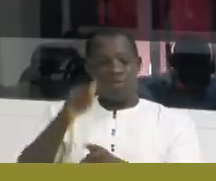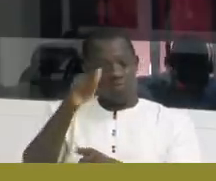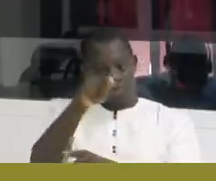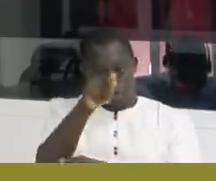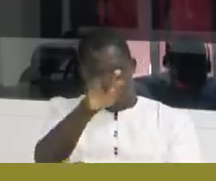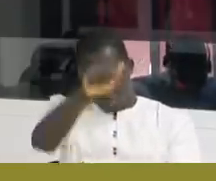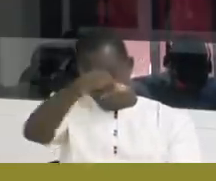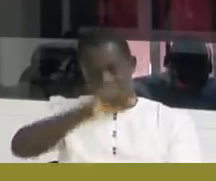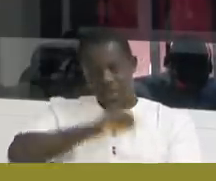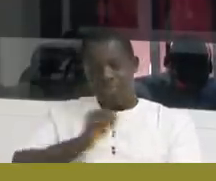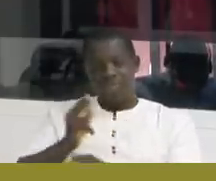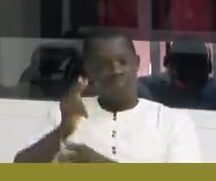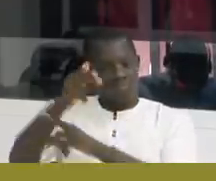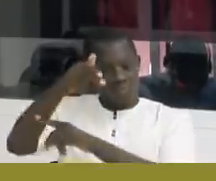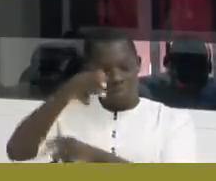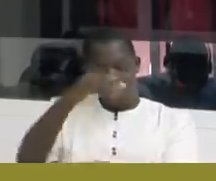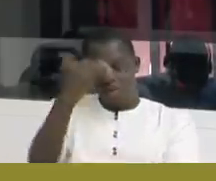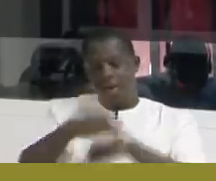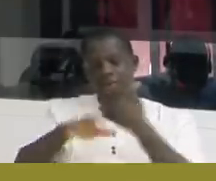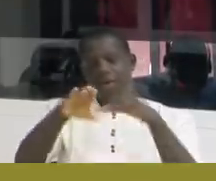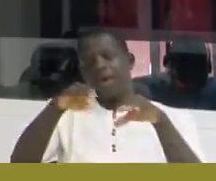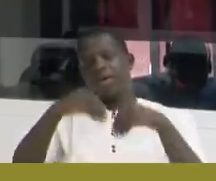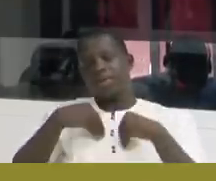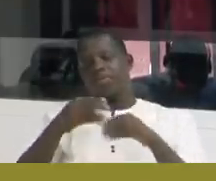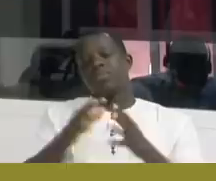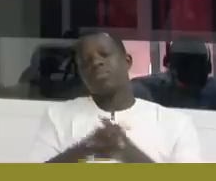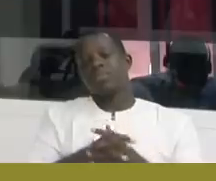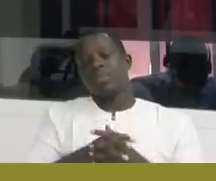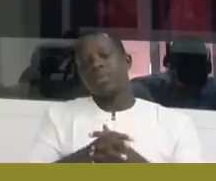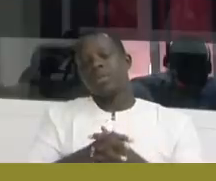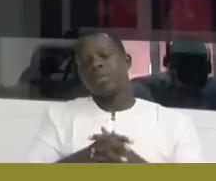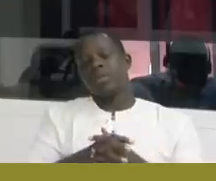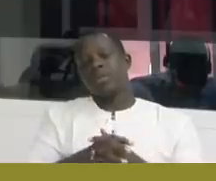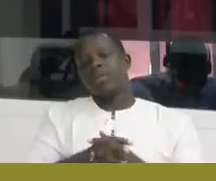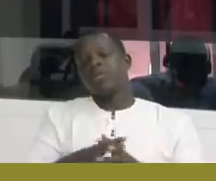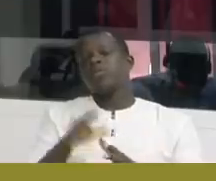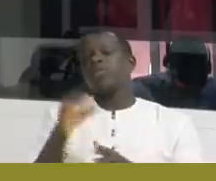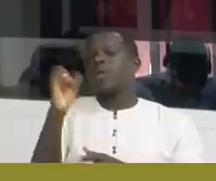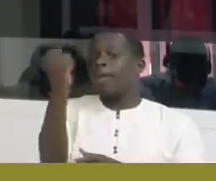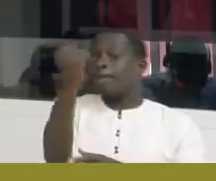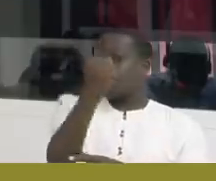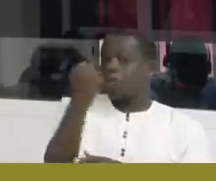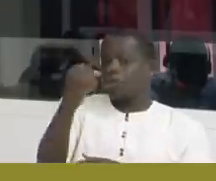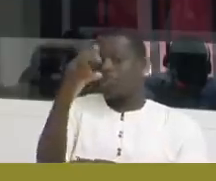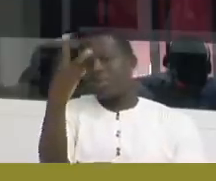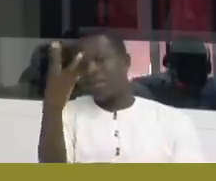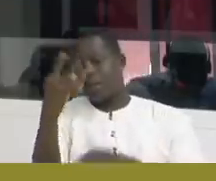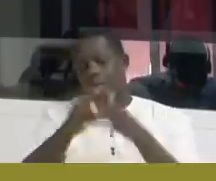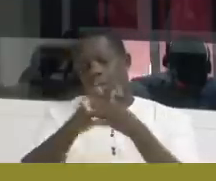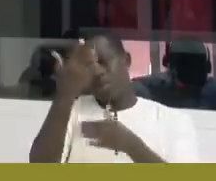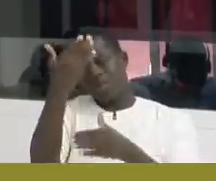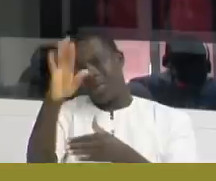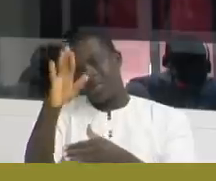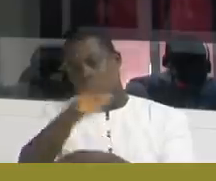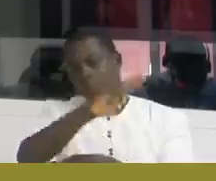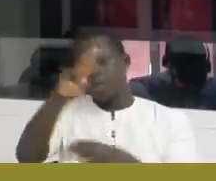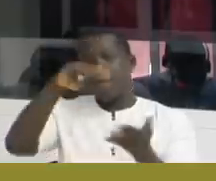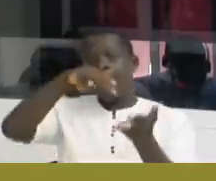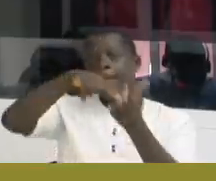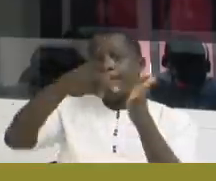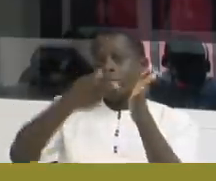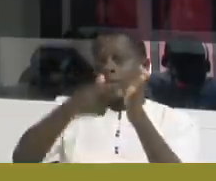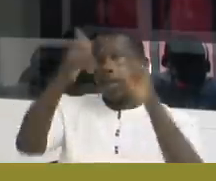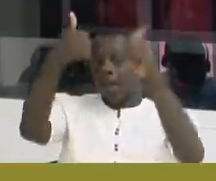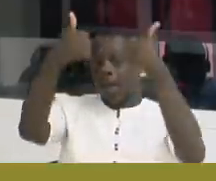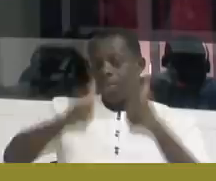You deny that? Yes, sir. Just because there are 3 or 10 doesn't mean that it happened in that manner. But it is more